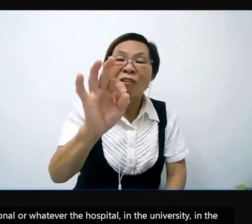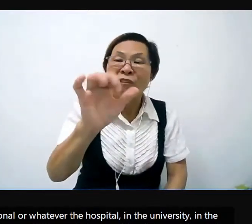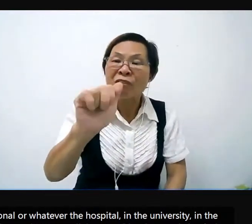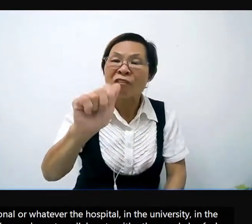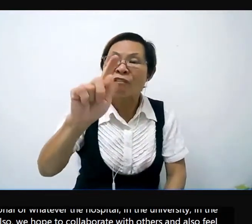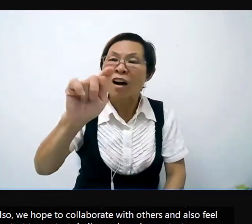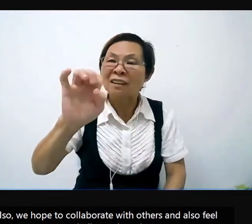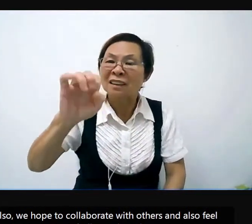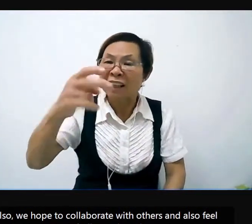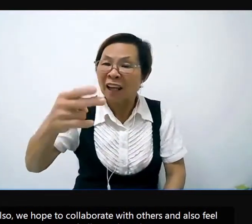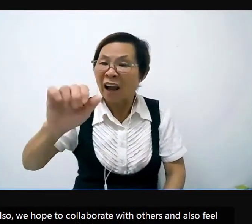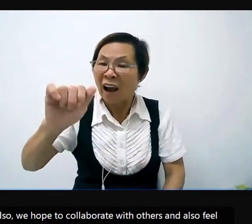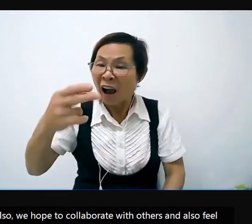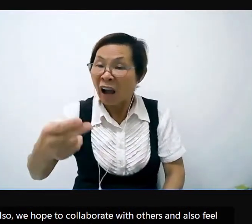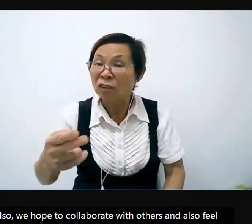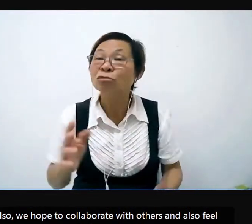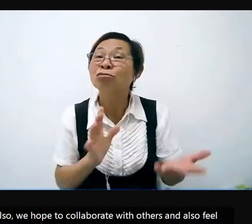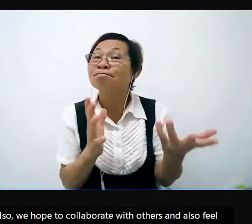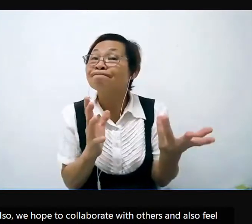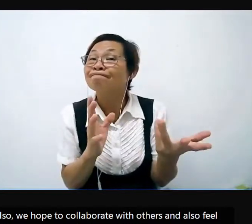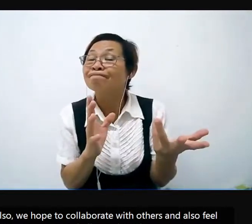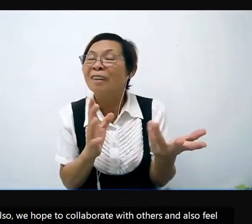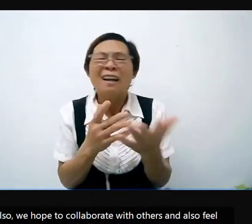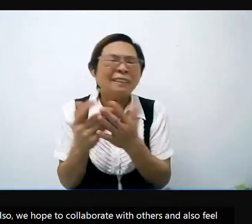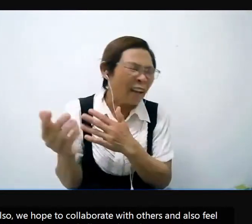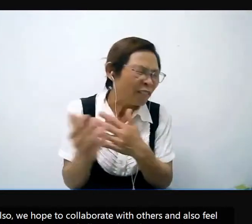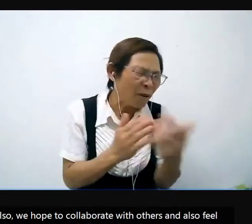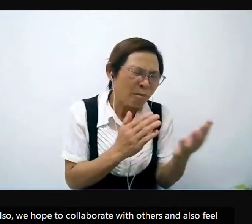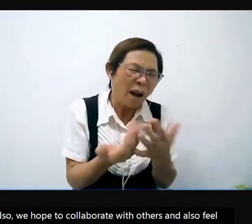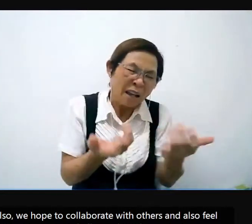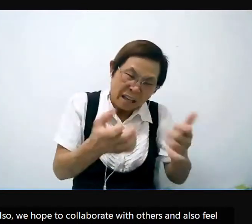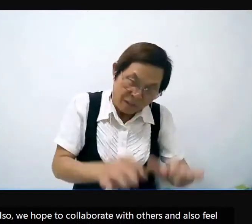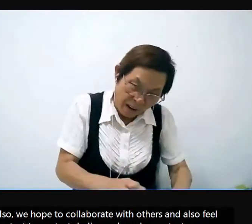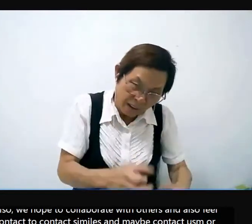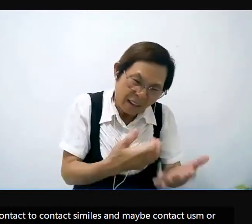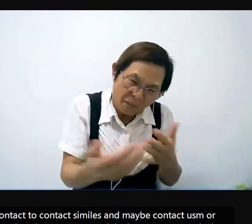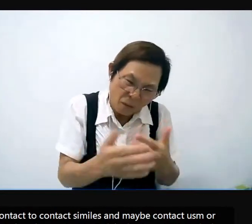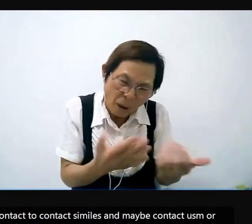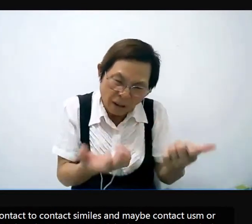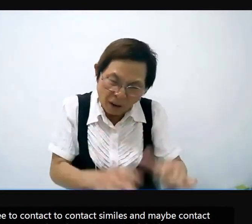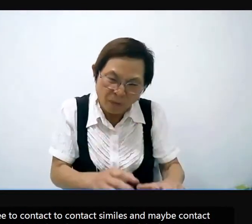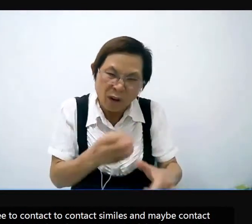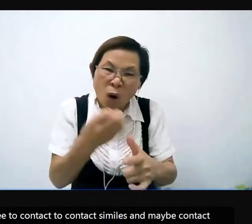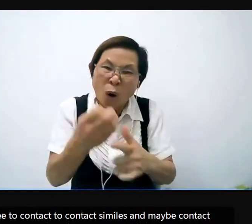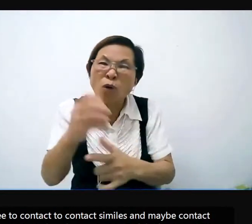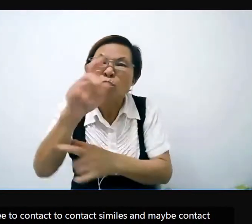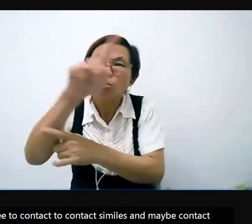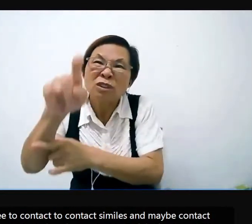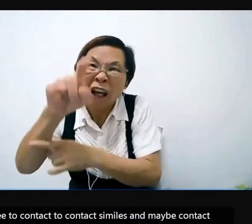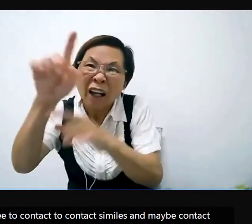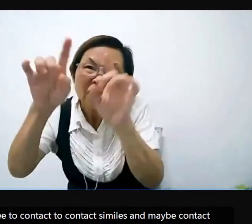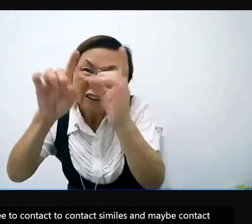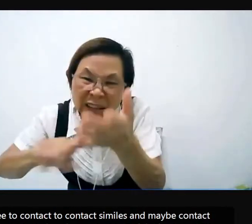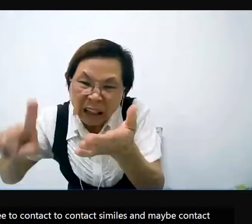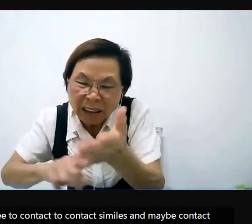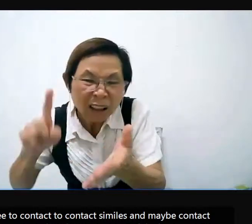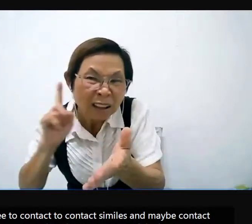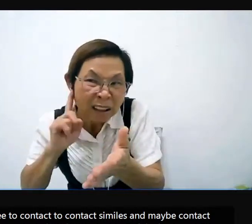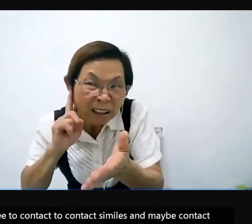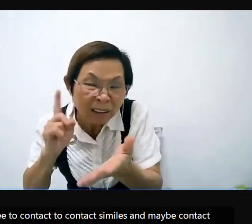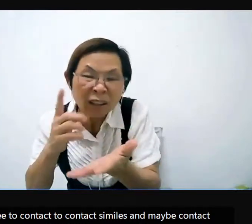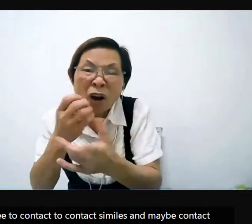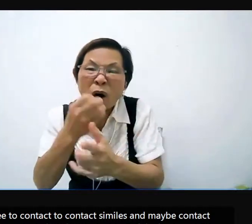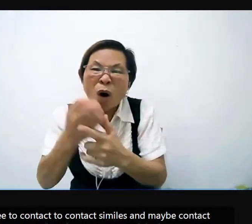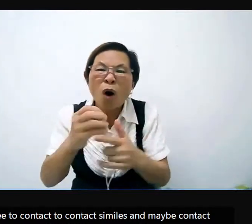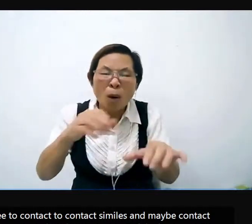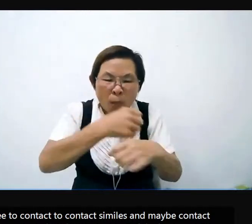and what is it we call it? It doesn't matter, it's an event or to check the hearing, to make a simple bengkel,